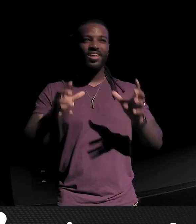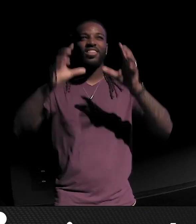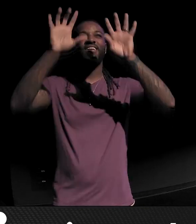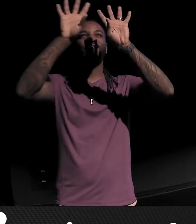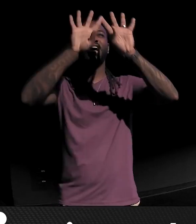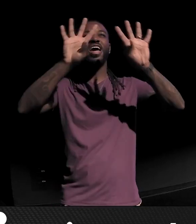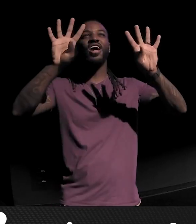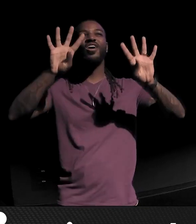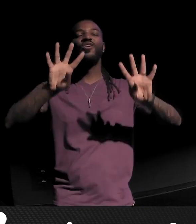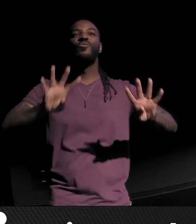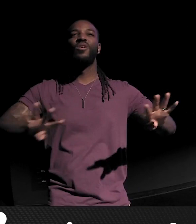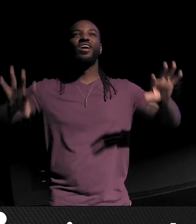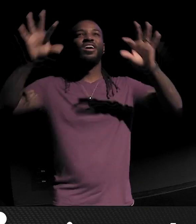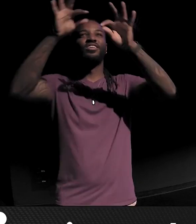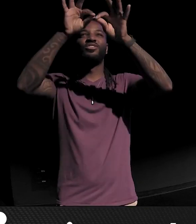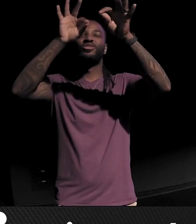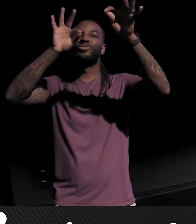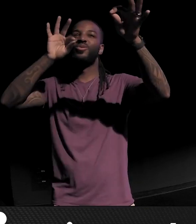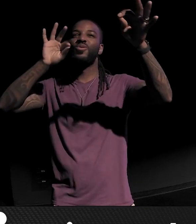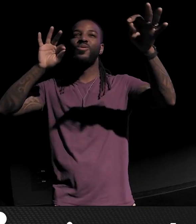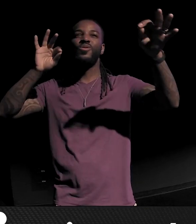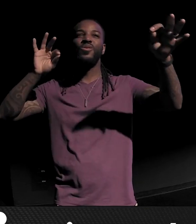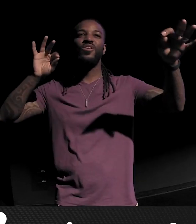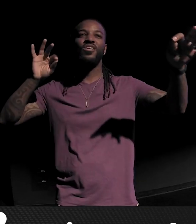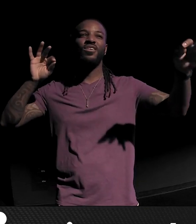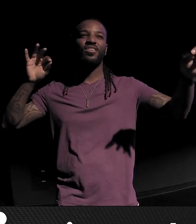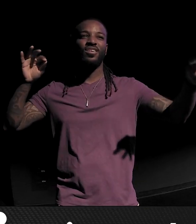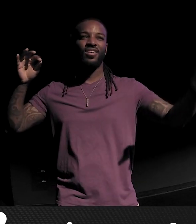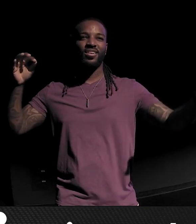And the veil was torn.